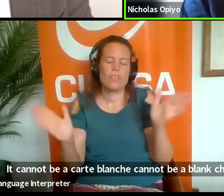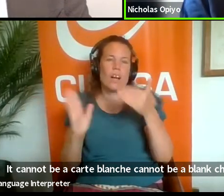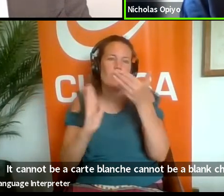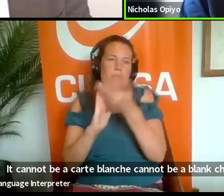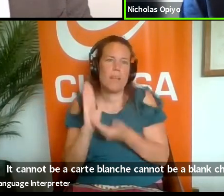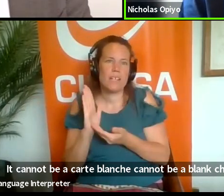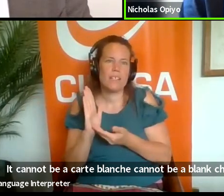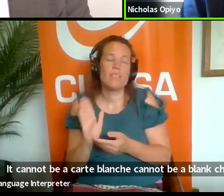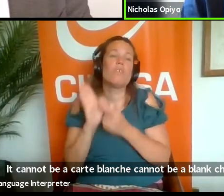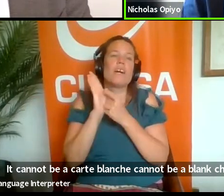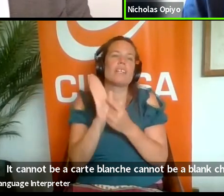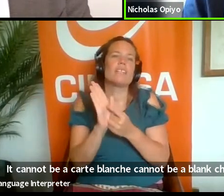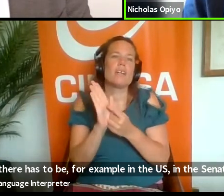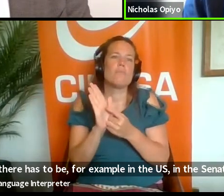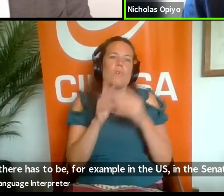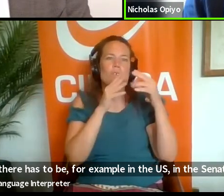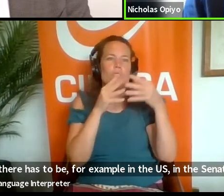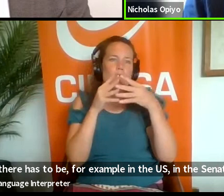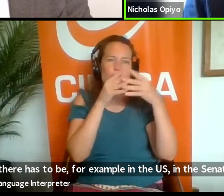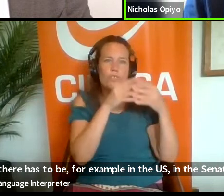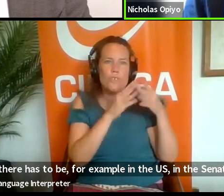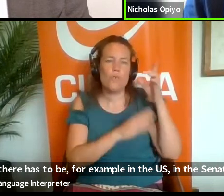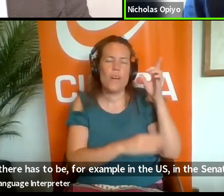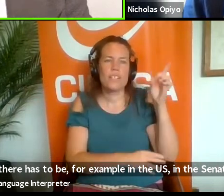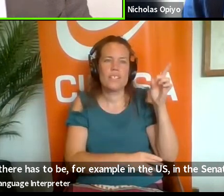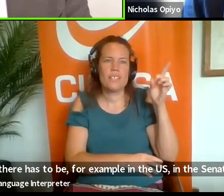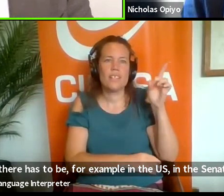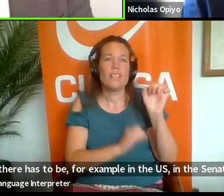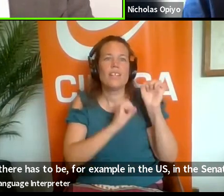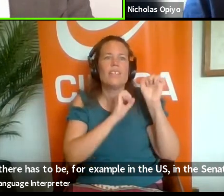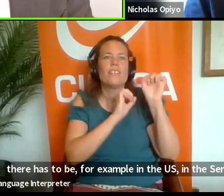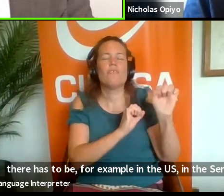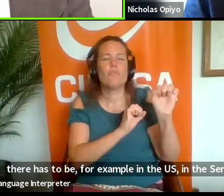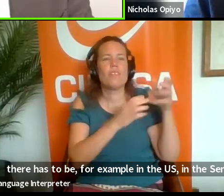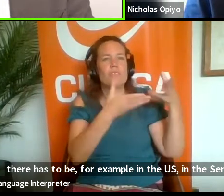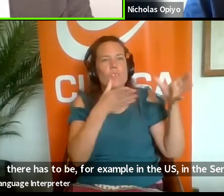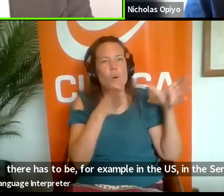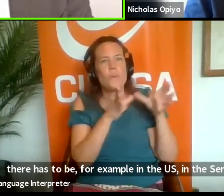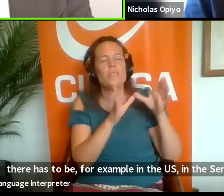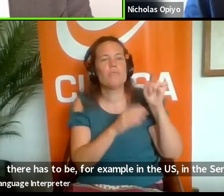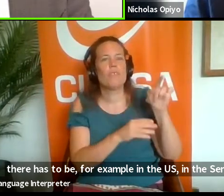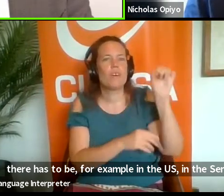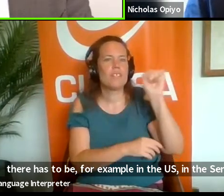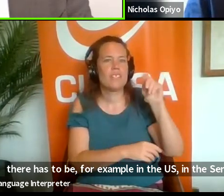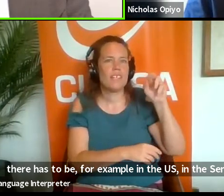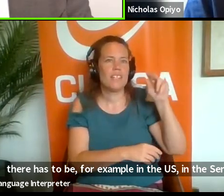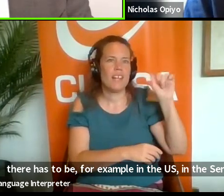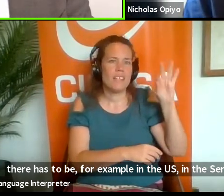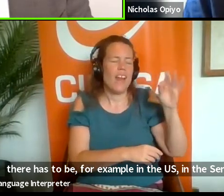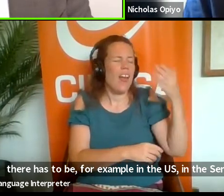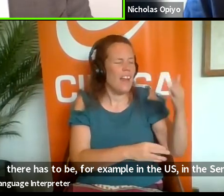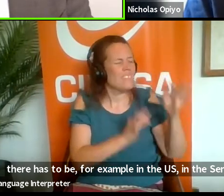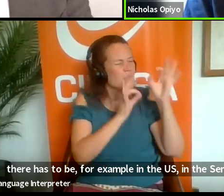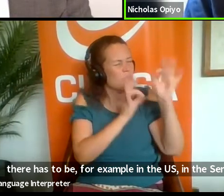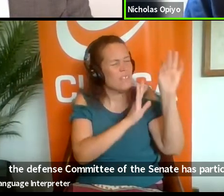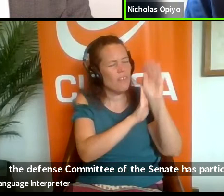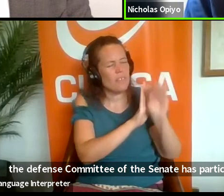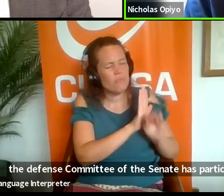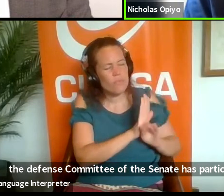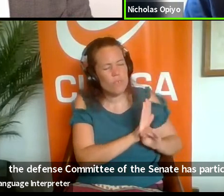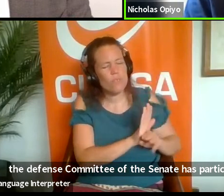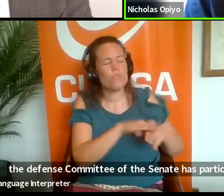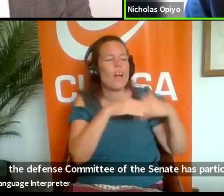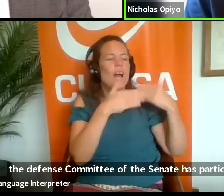in the Senate, the Defense Committee of the Senate has particular rules for examining